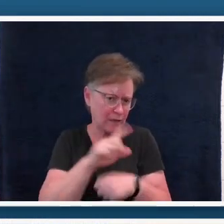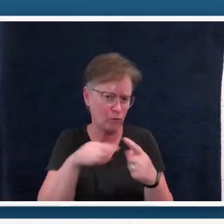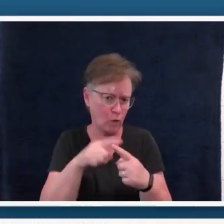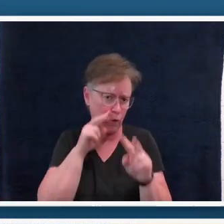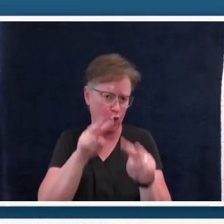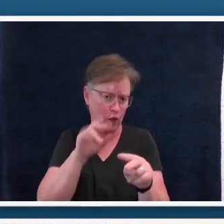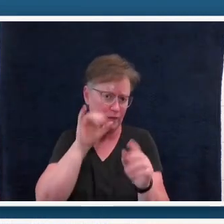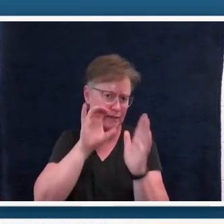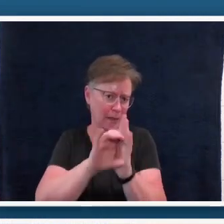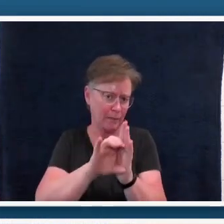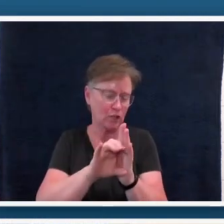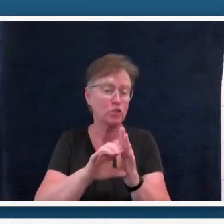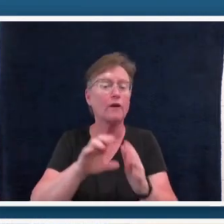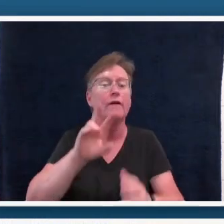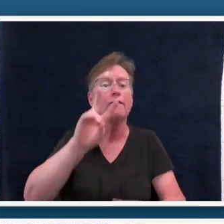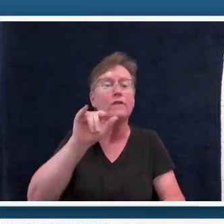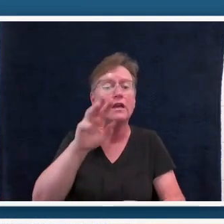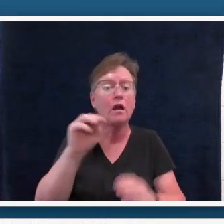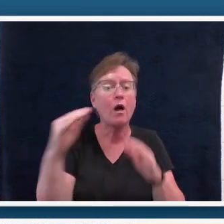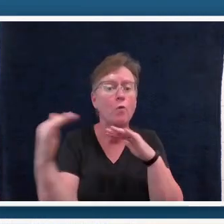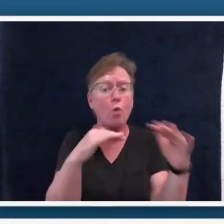stamp? Any thoughts?